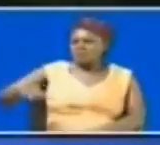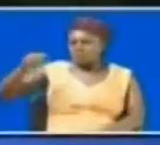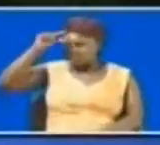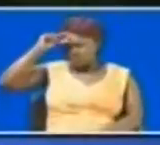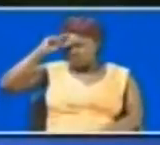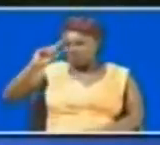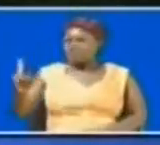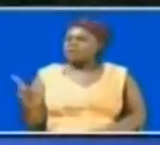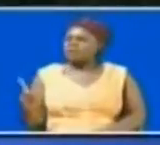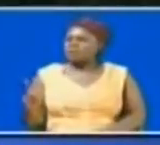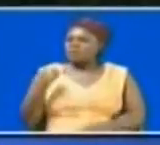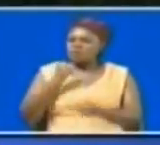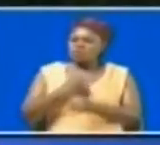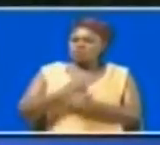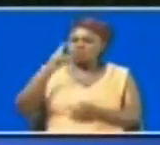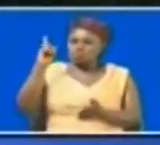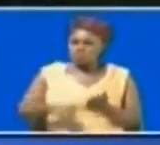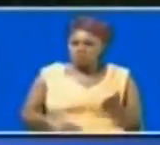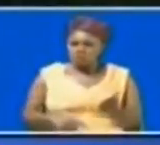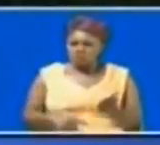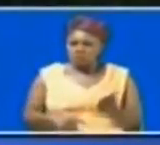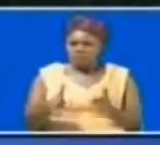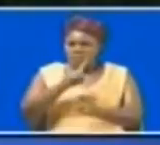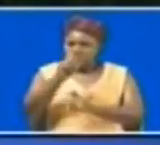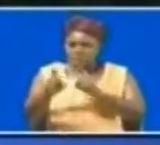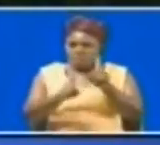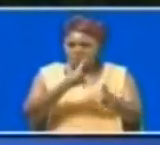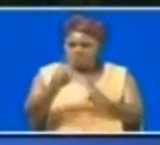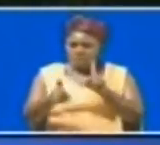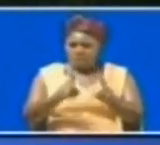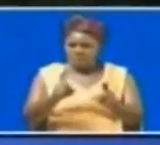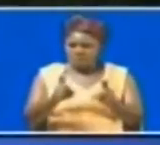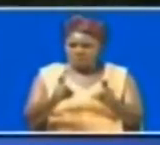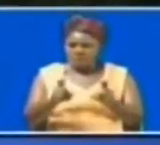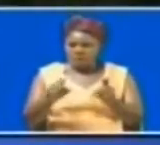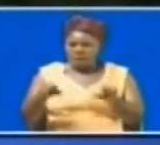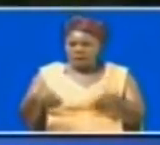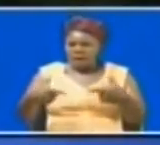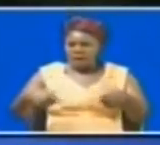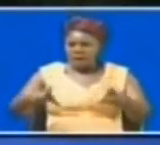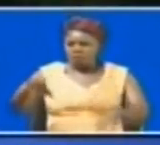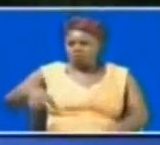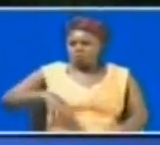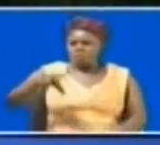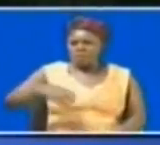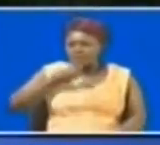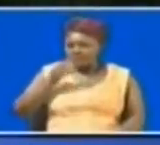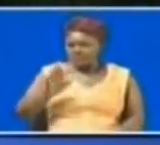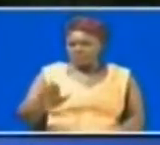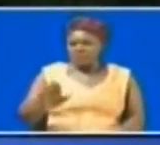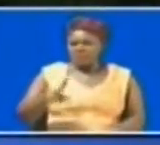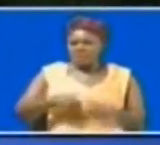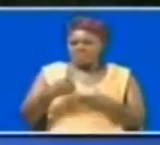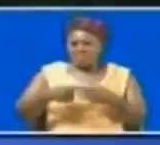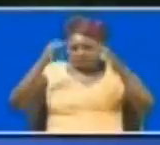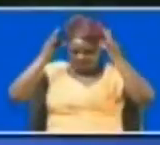government of Nairobi ought to have done in the first instance is to interrogate and give Chandarana an opportunity to respond to those allegations and then reach a